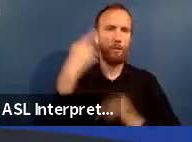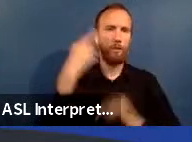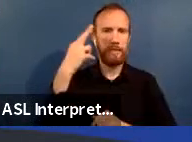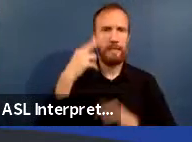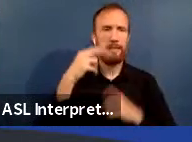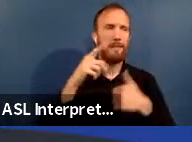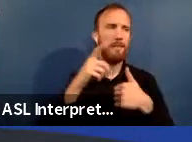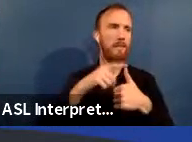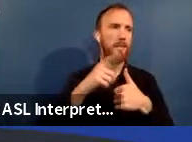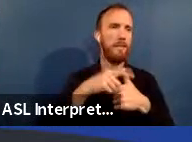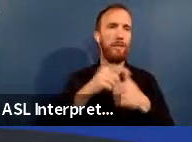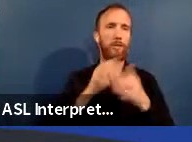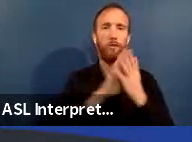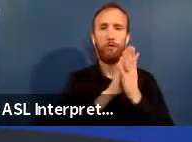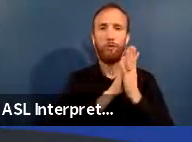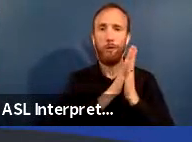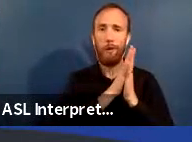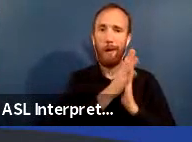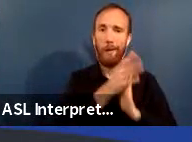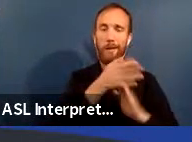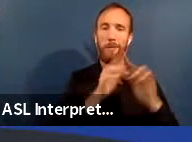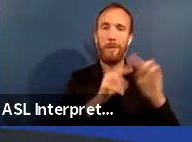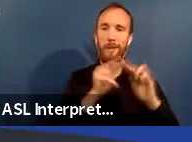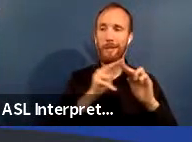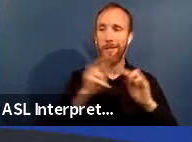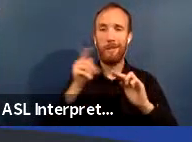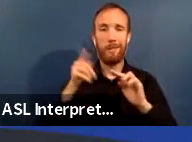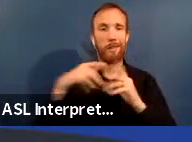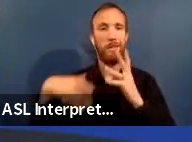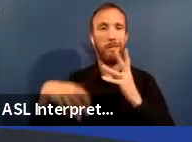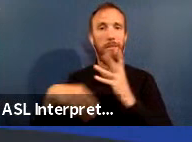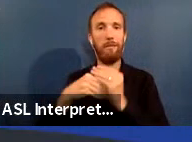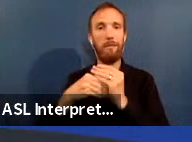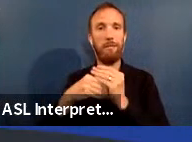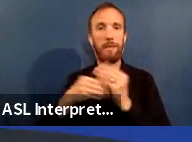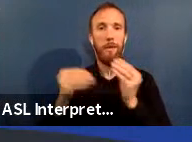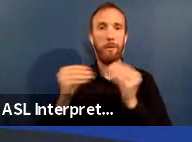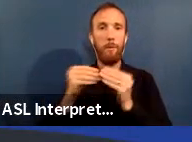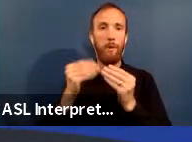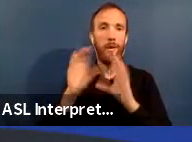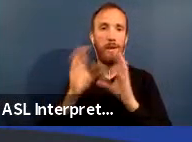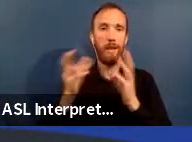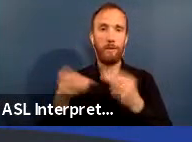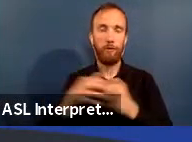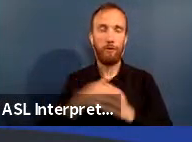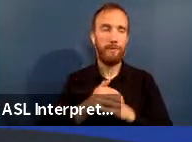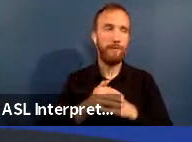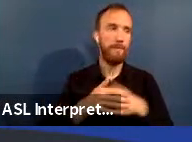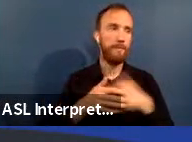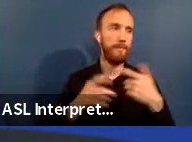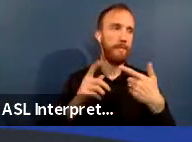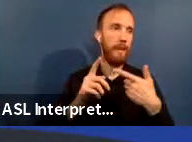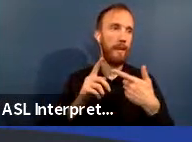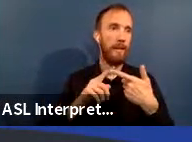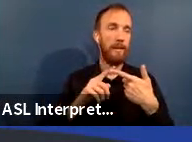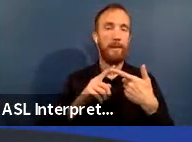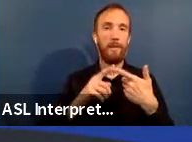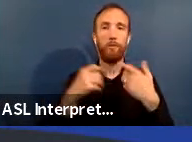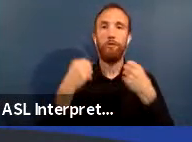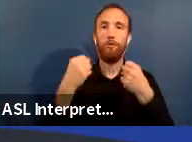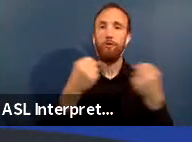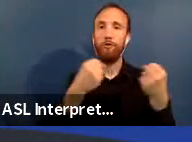relieving overcrowding by providing additional classroom space where there's a shortage, driver's ed